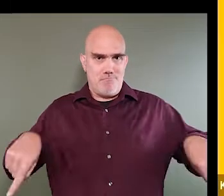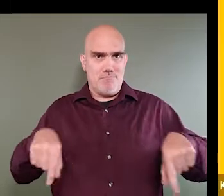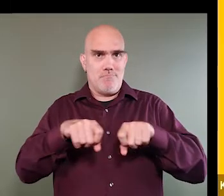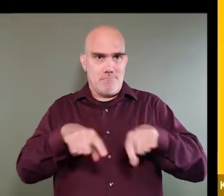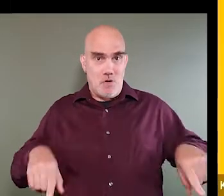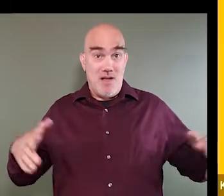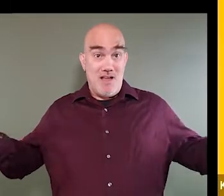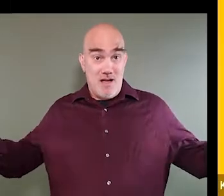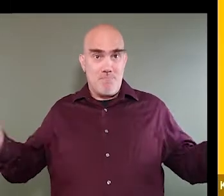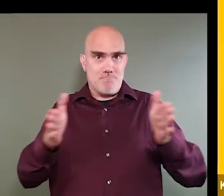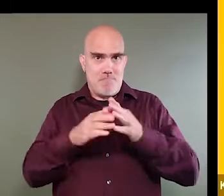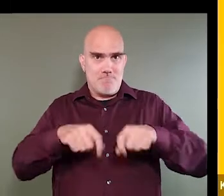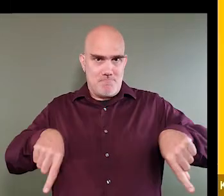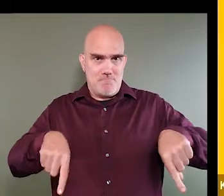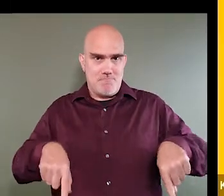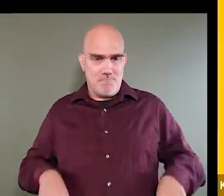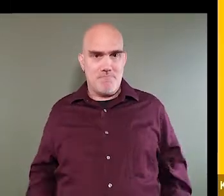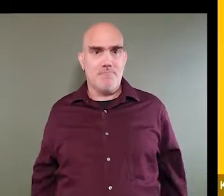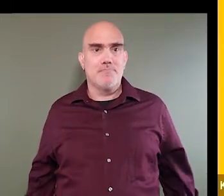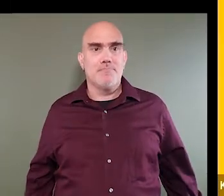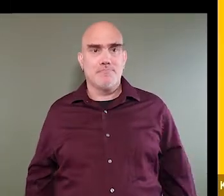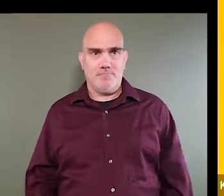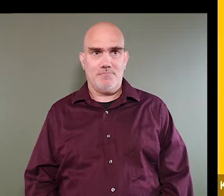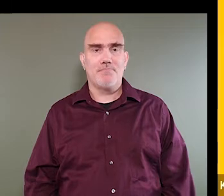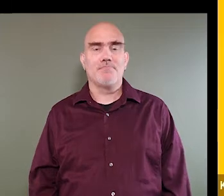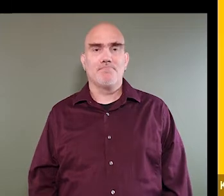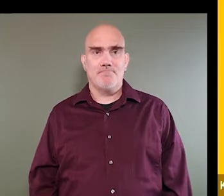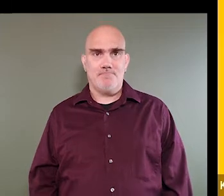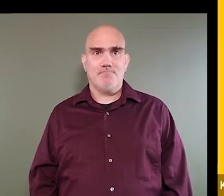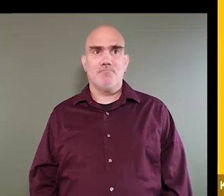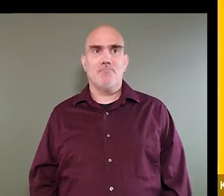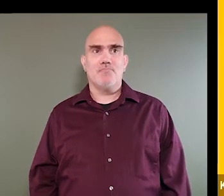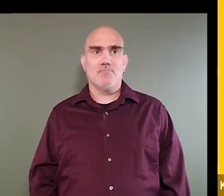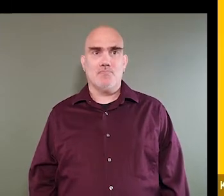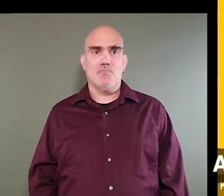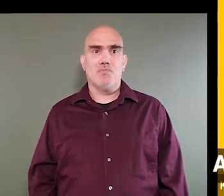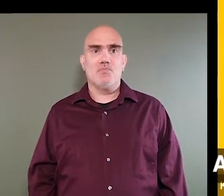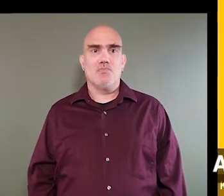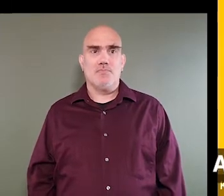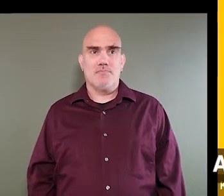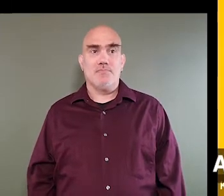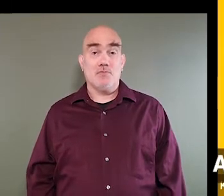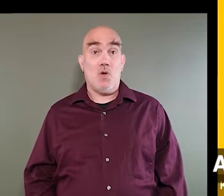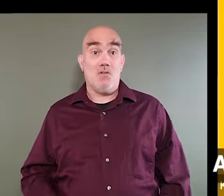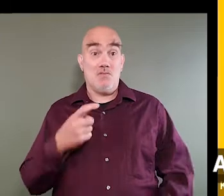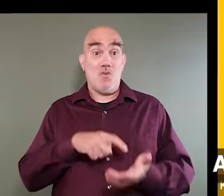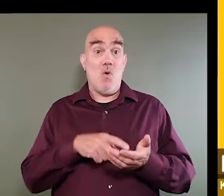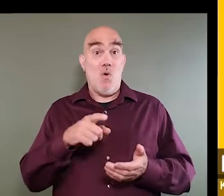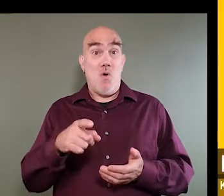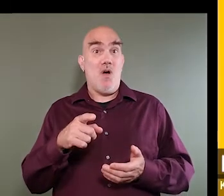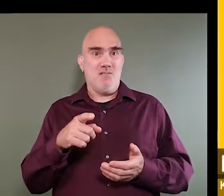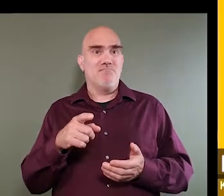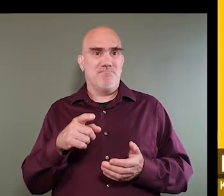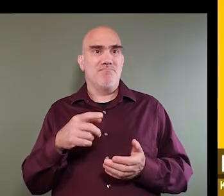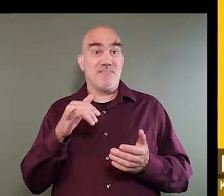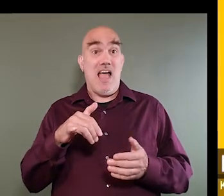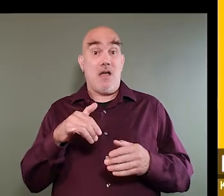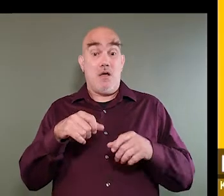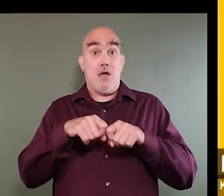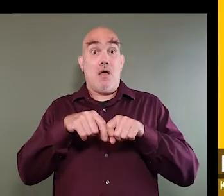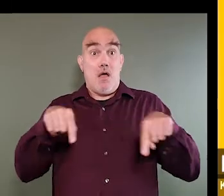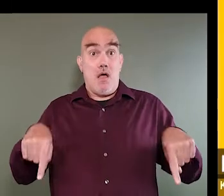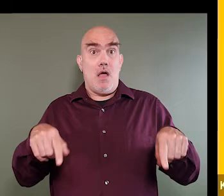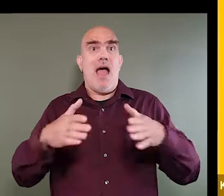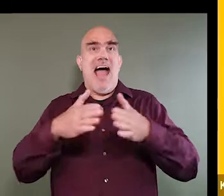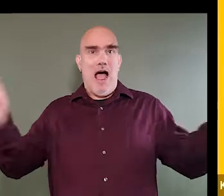So he's starting in that same starting position, feet together, hands together in front of him. And then as he jumps both of his feet out, both of his hands come out to the